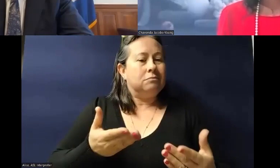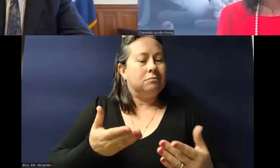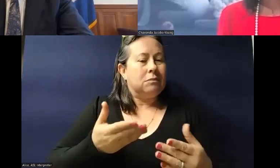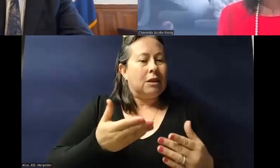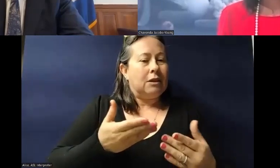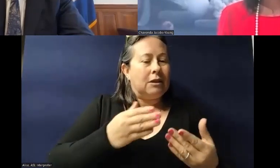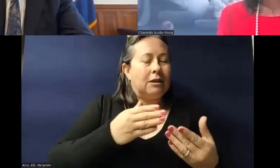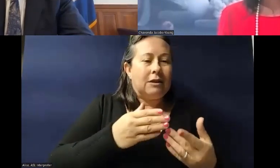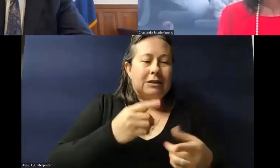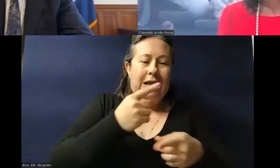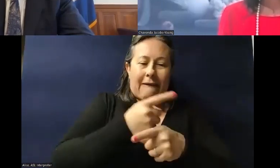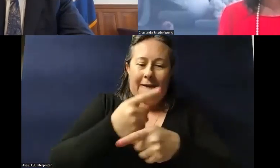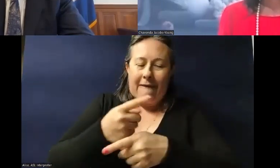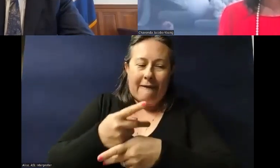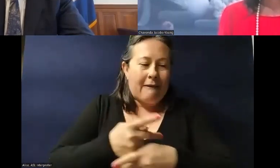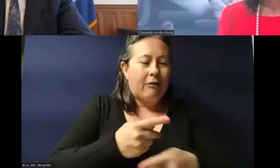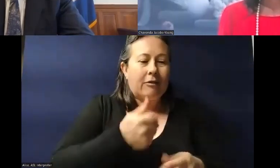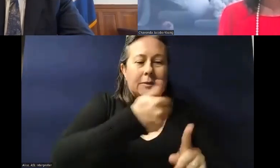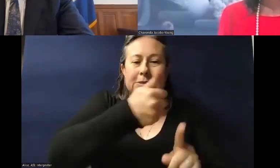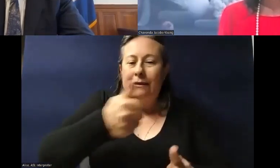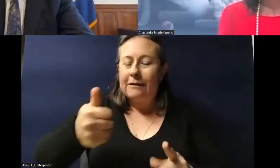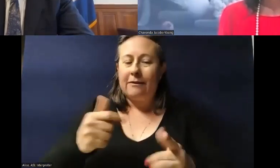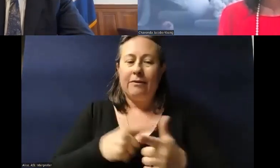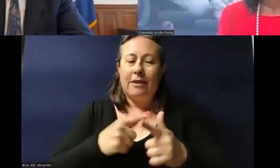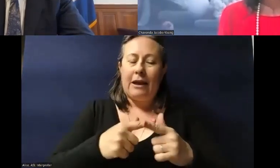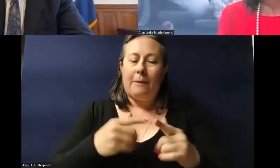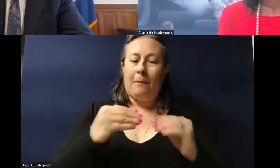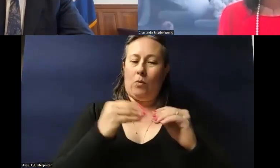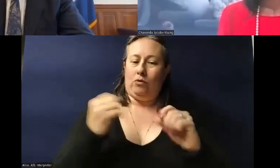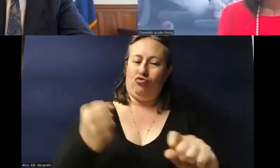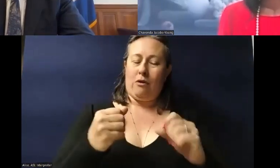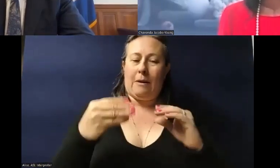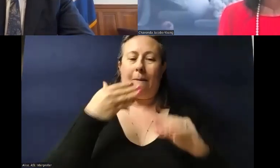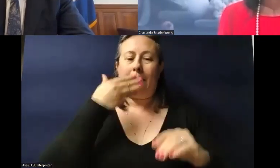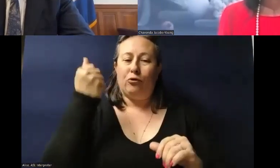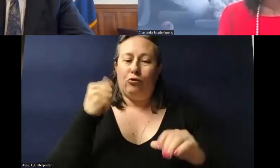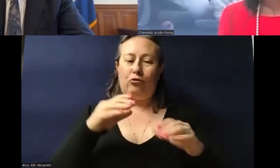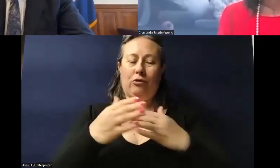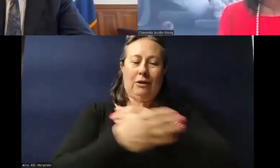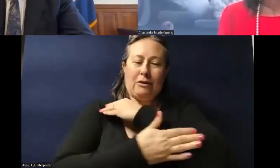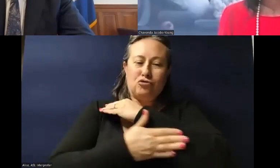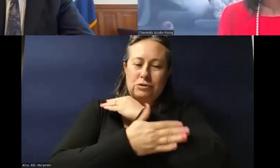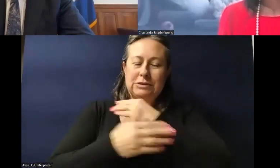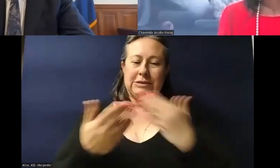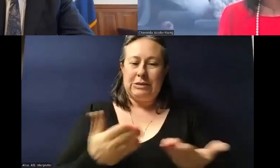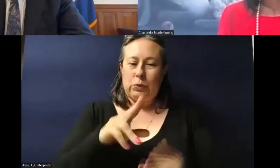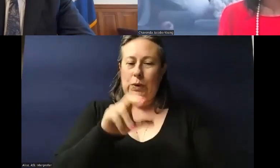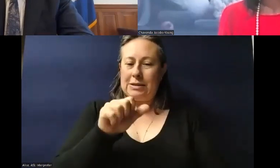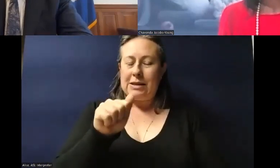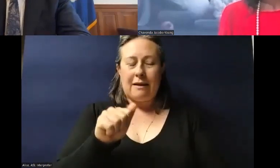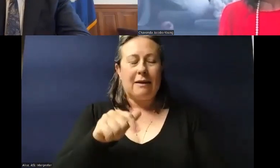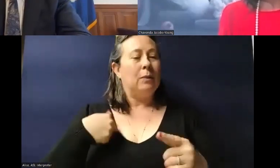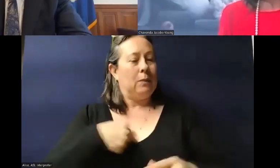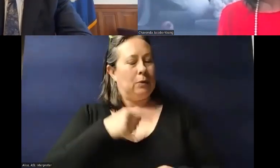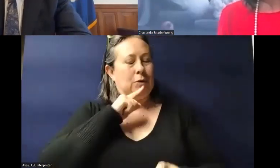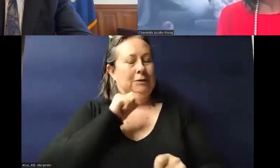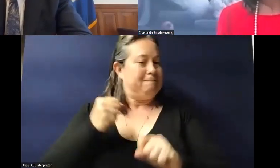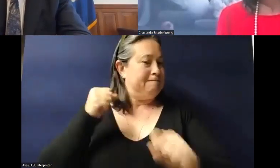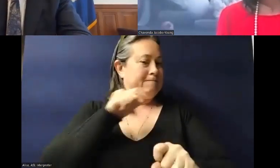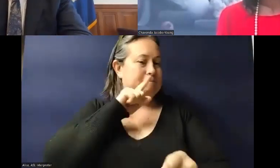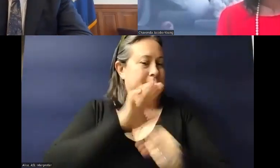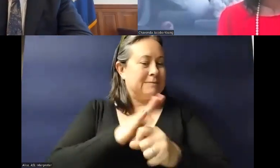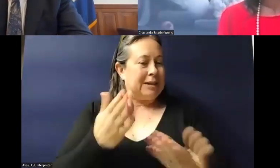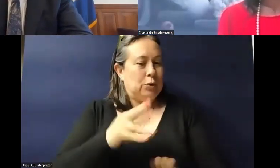taking care of themselves so that we have a stronger, better country. And we are very, very committed to that here at USDA. Thank you so